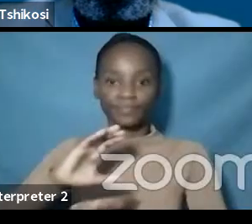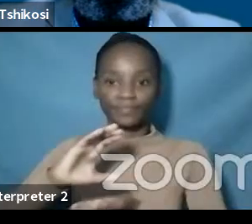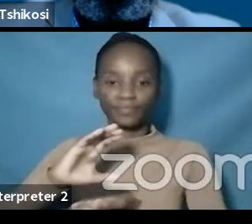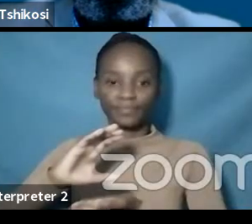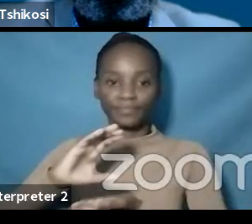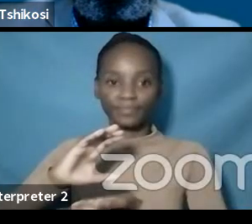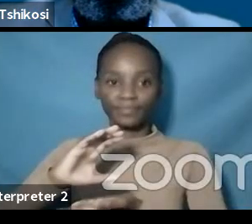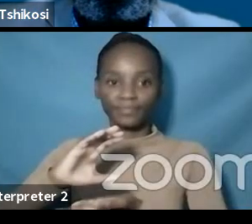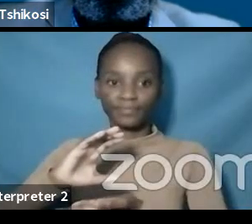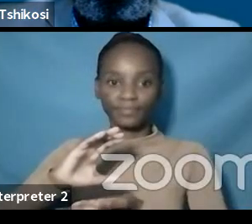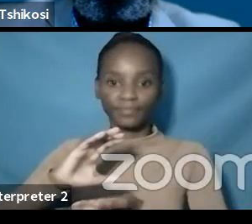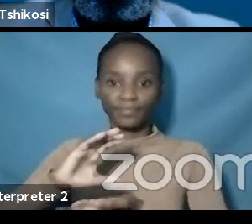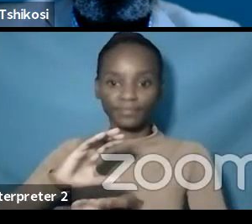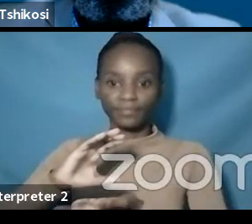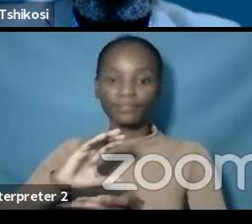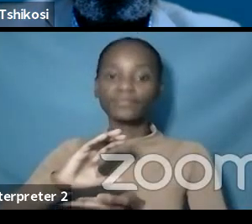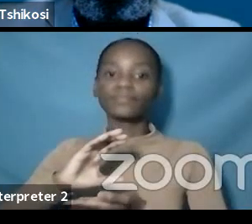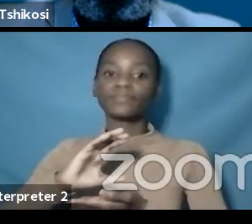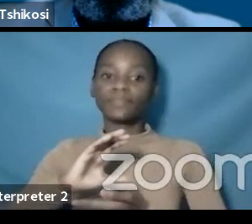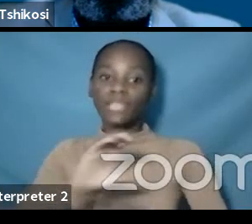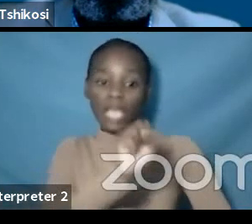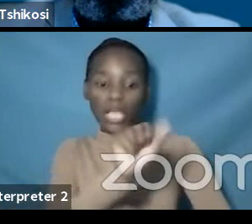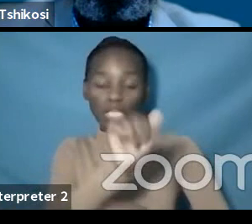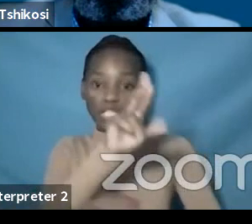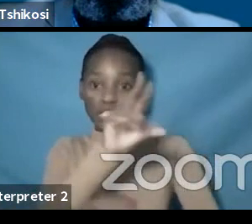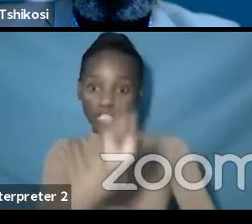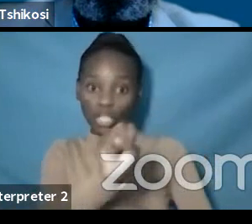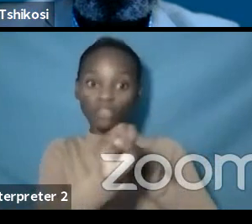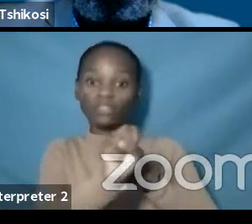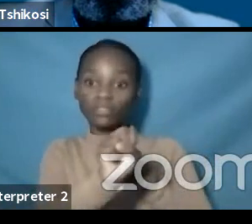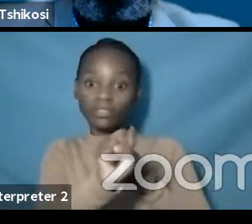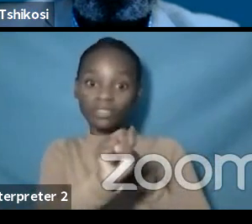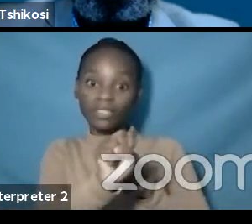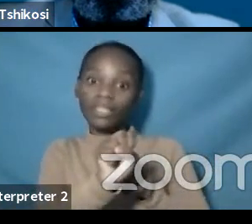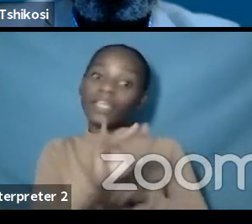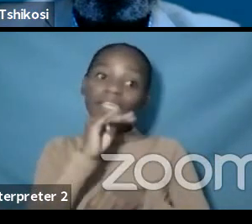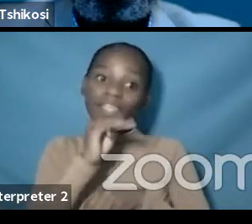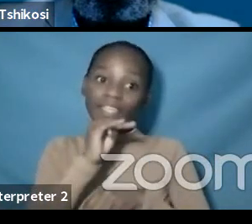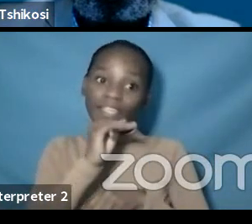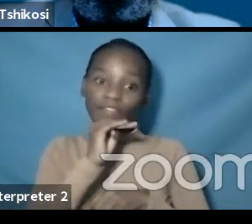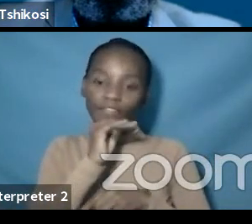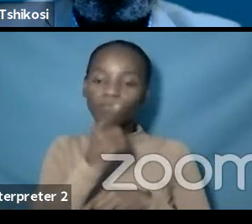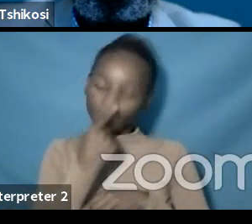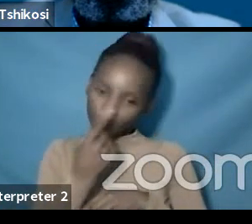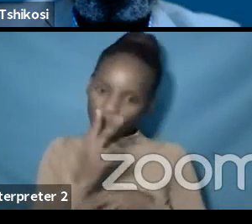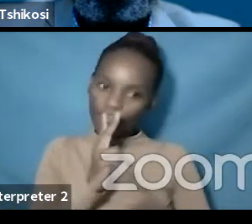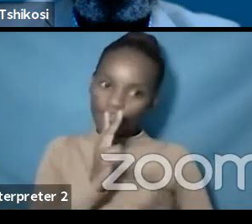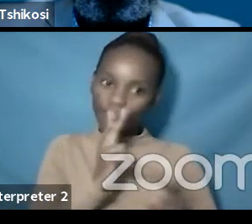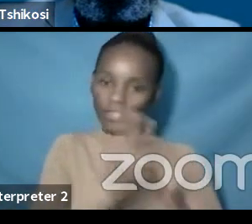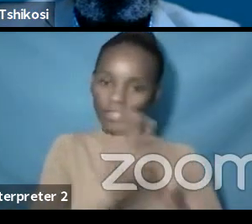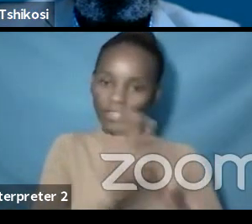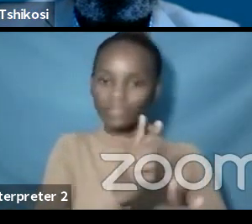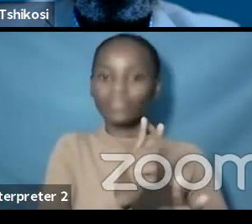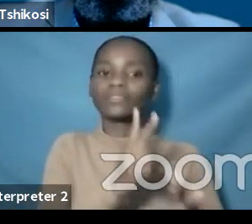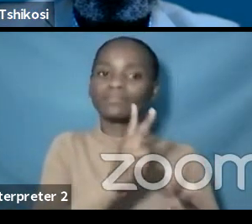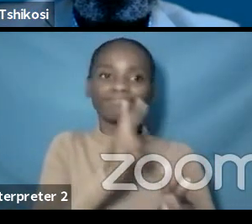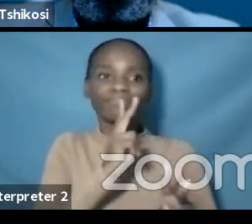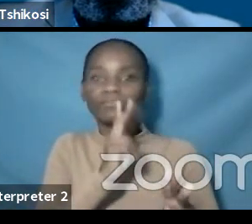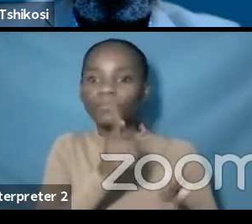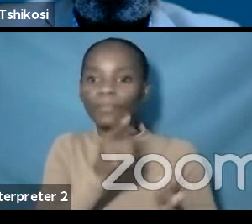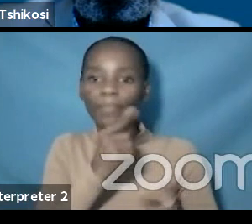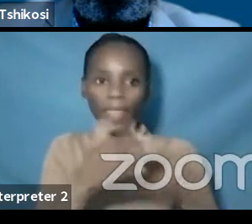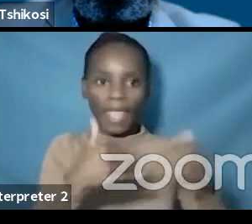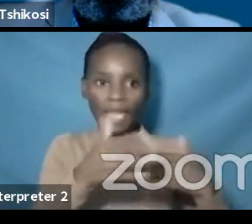your premises and assist you with knowledge and skill as to how do you go about complying, doing